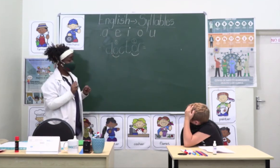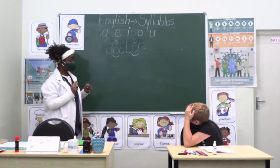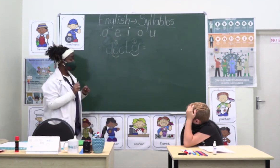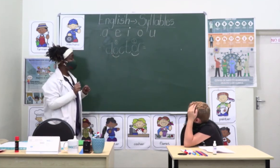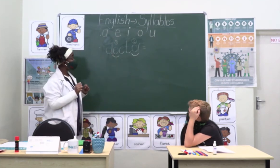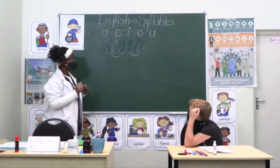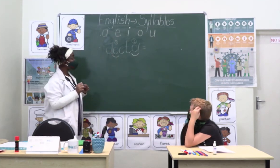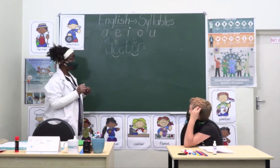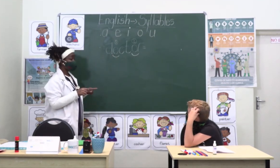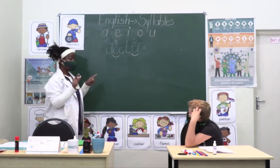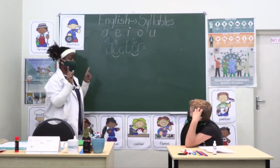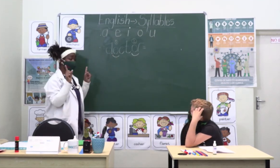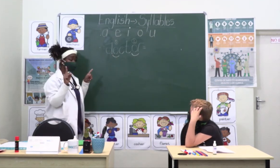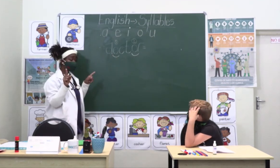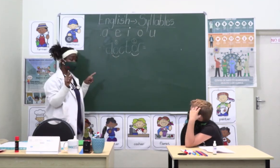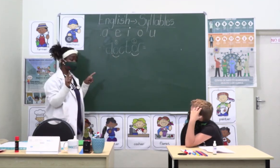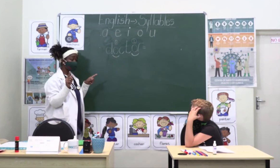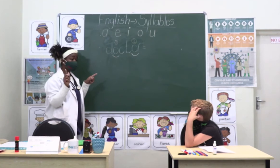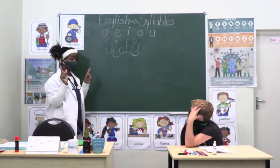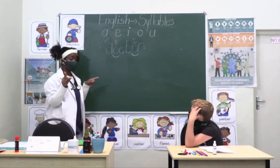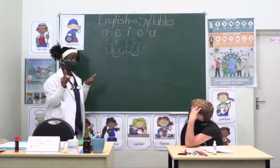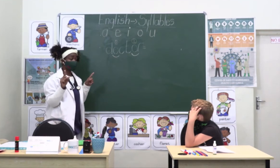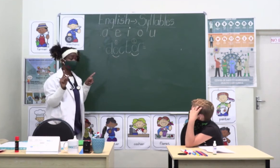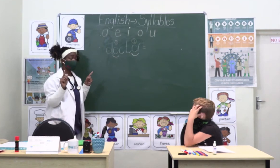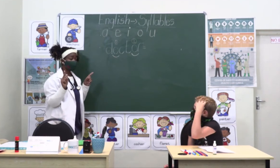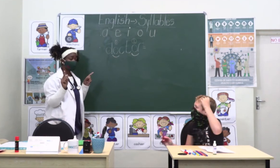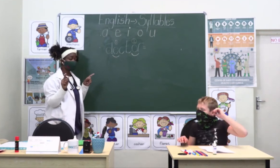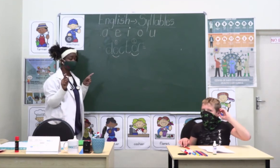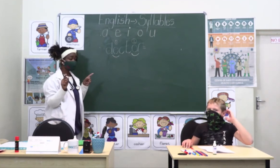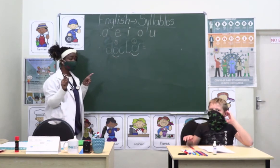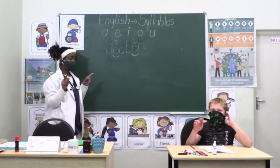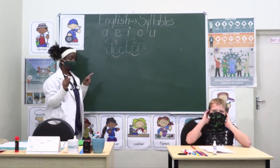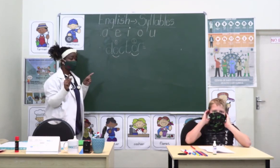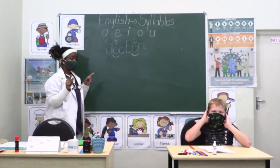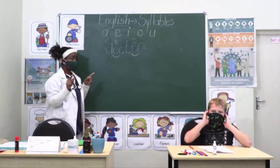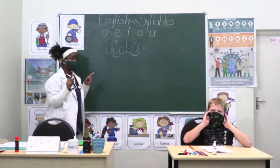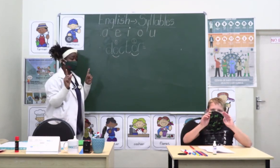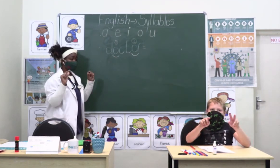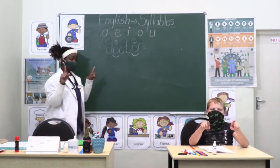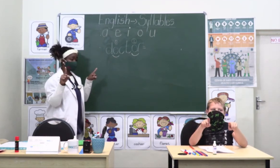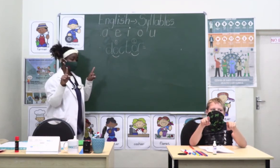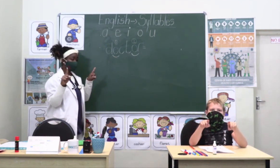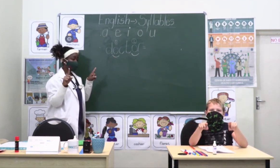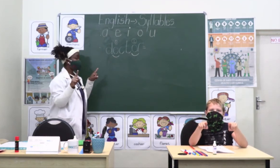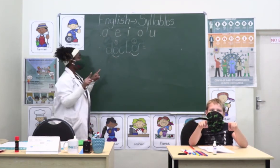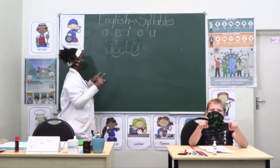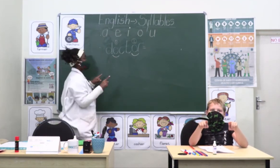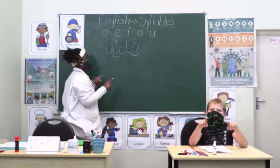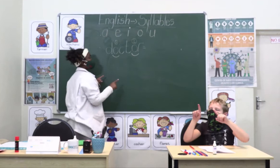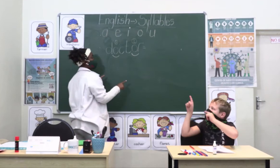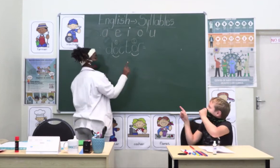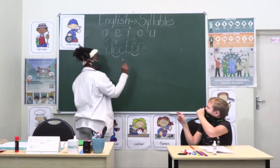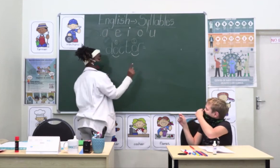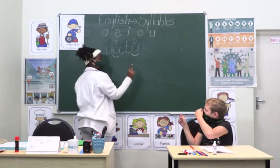vowel sounds, we can always use our index fingers. Point out your index fingers. Index fingers here. And